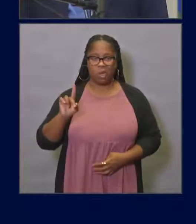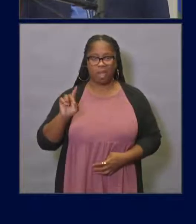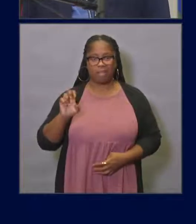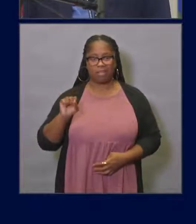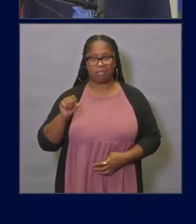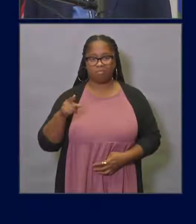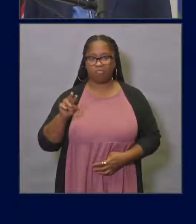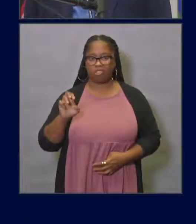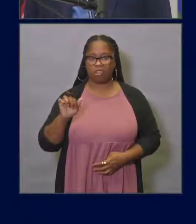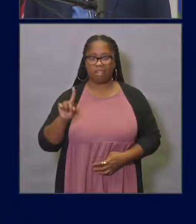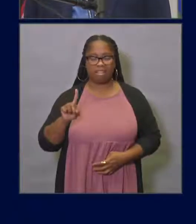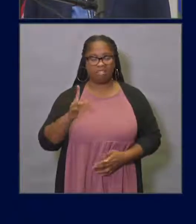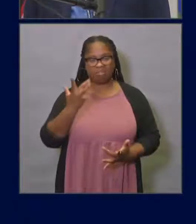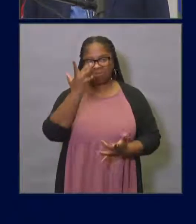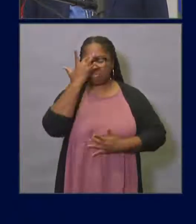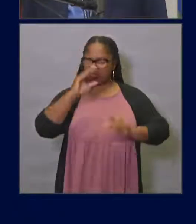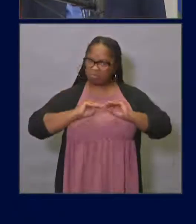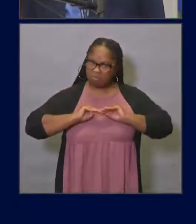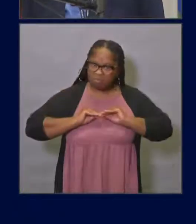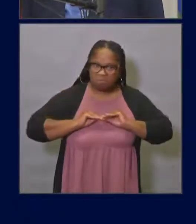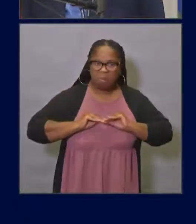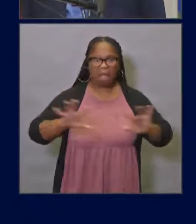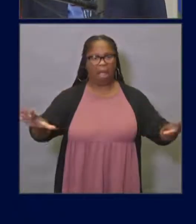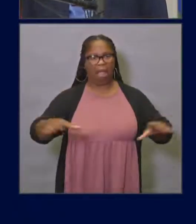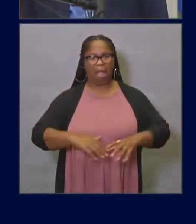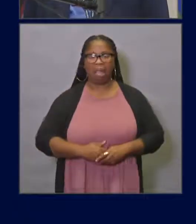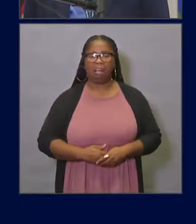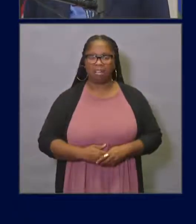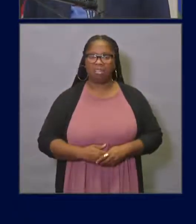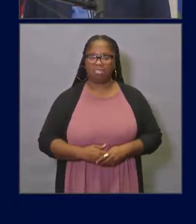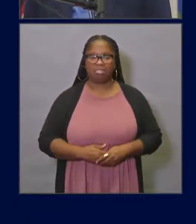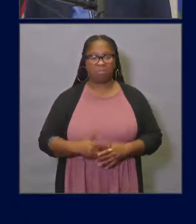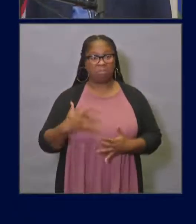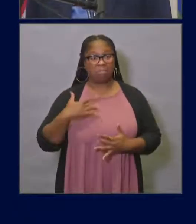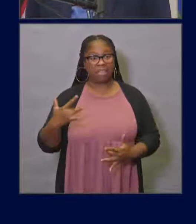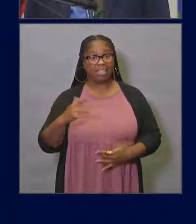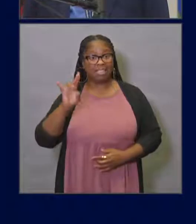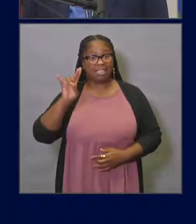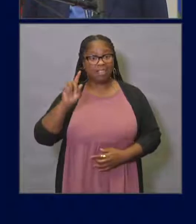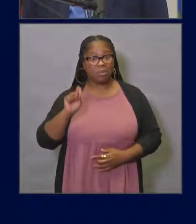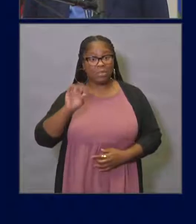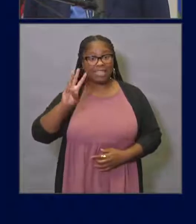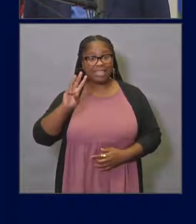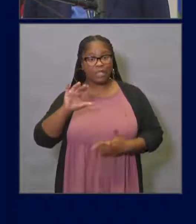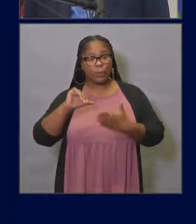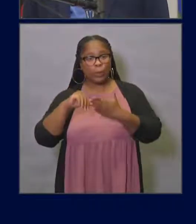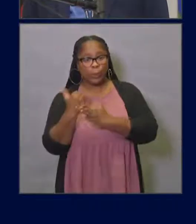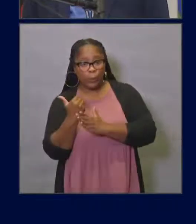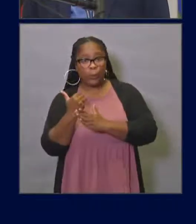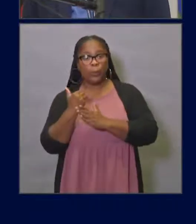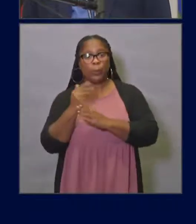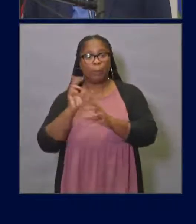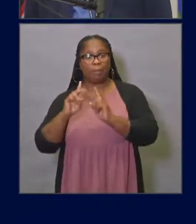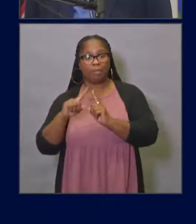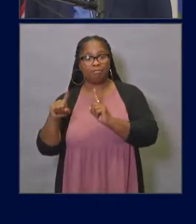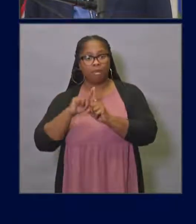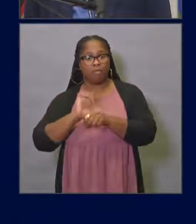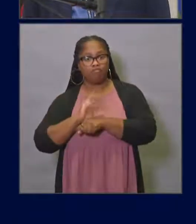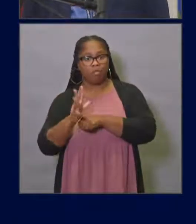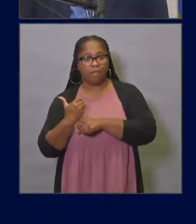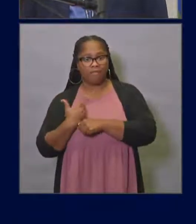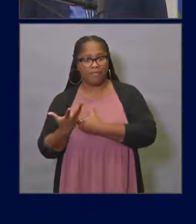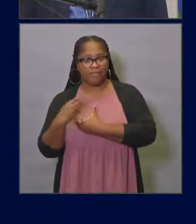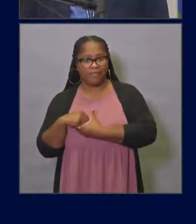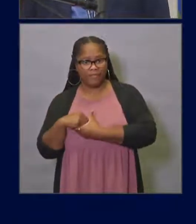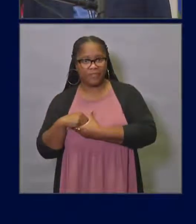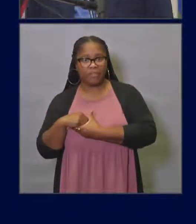Our adjusted case rate remains high at 7.6 new cases per 100,000 people, and this is the